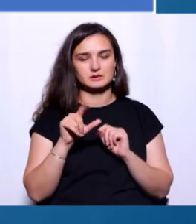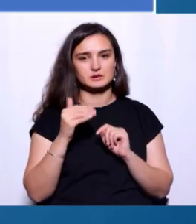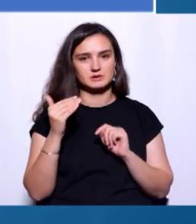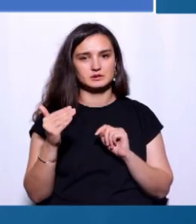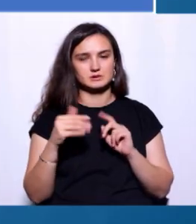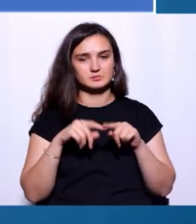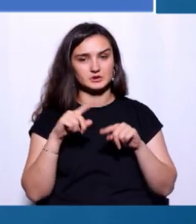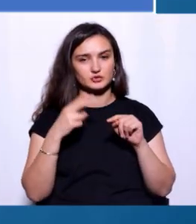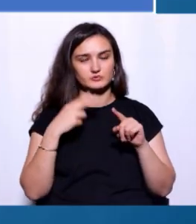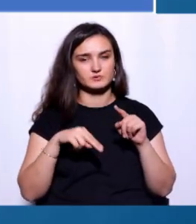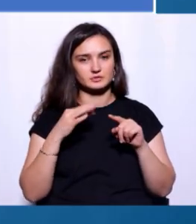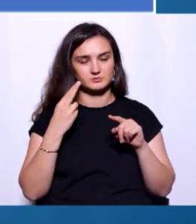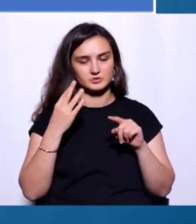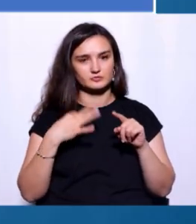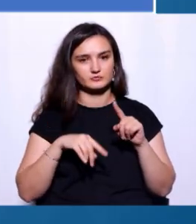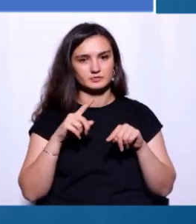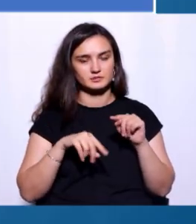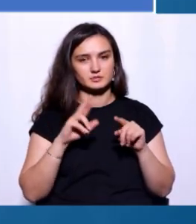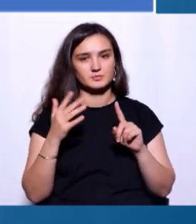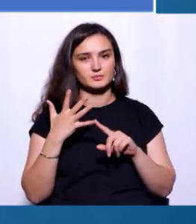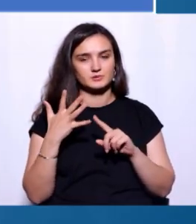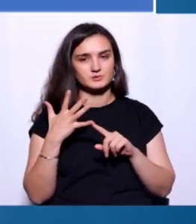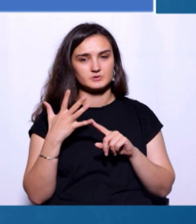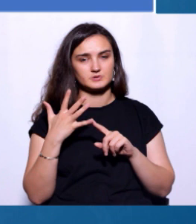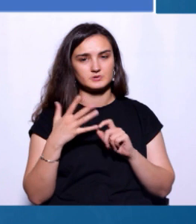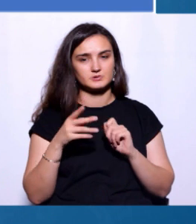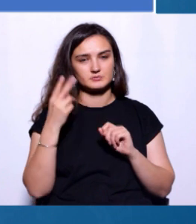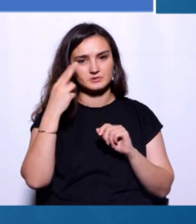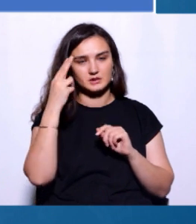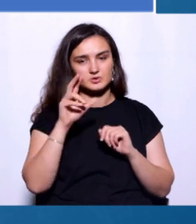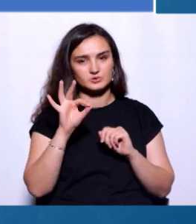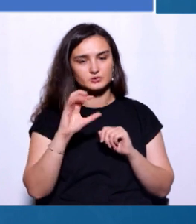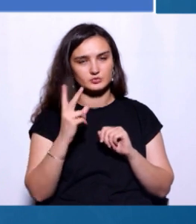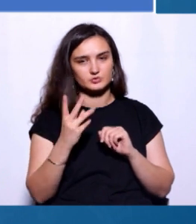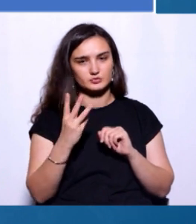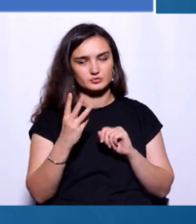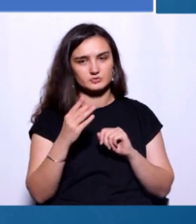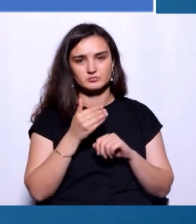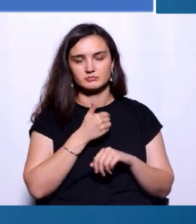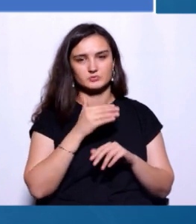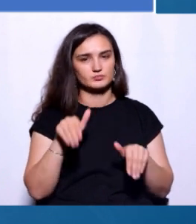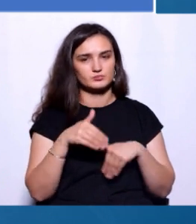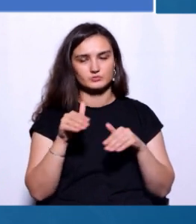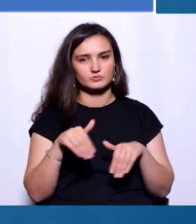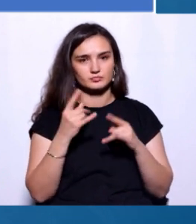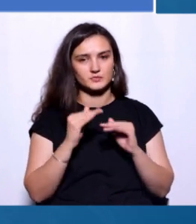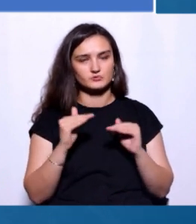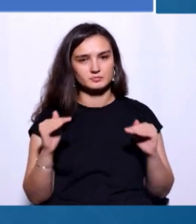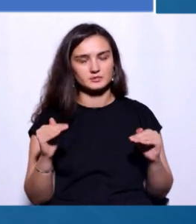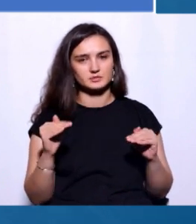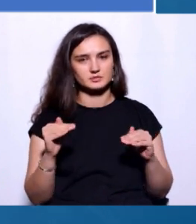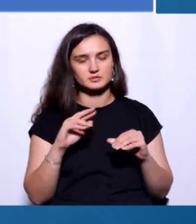Lisa's cousin. And the fifth one, Uncle Josh does not have